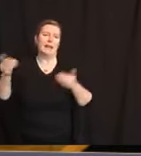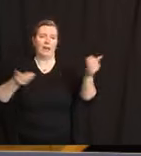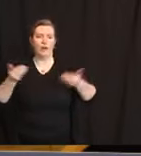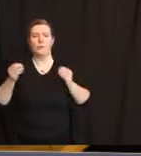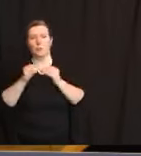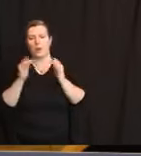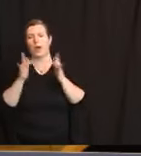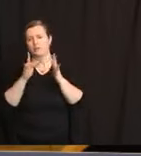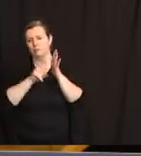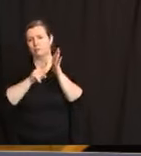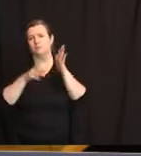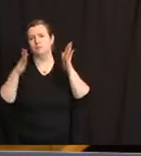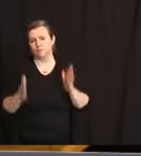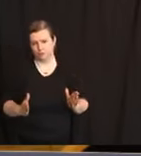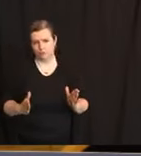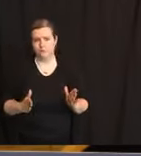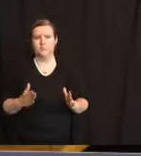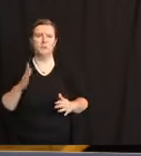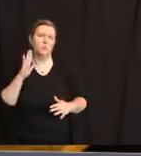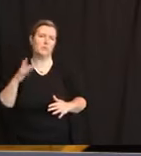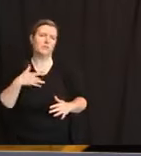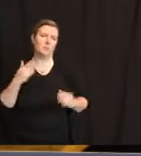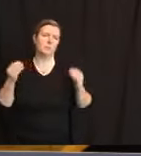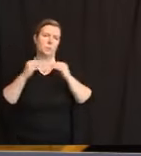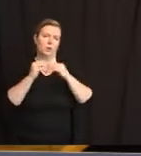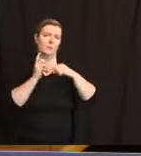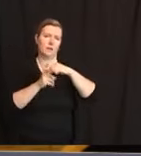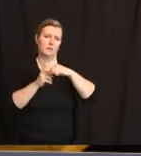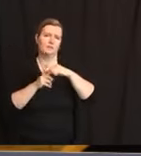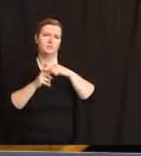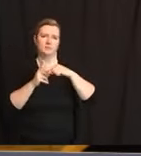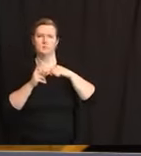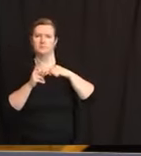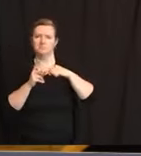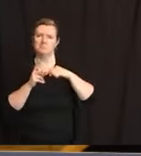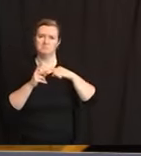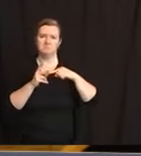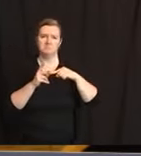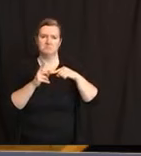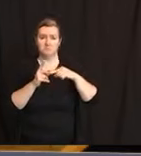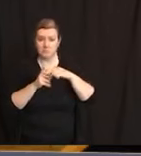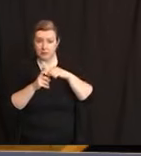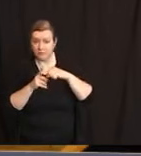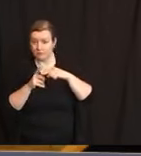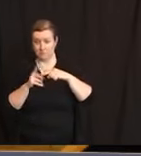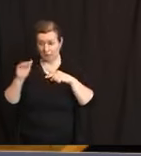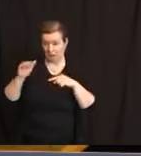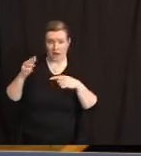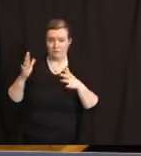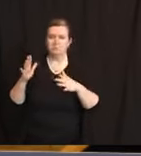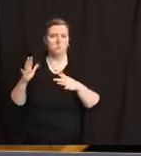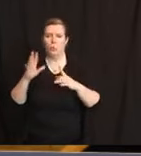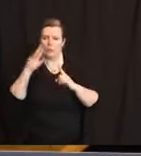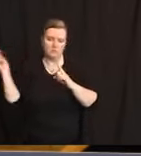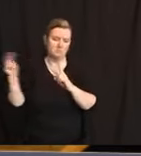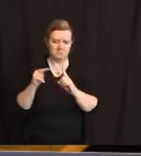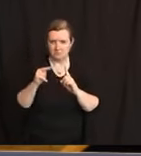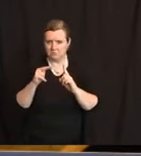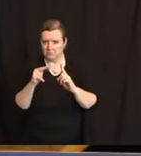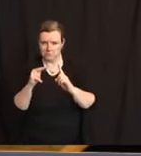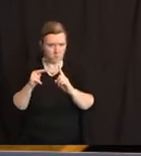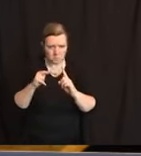that we're going to get more positive cases. Do you know at this point how and where people are getting sick?